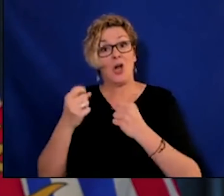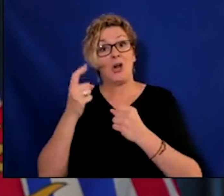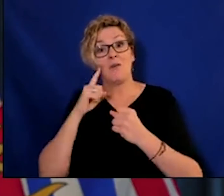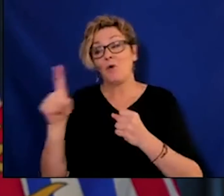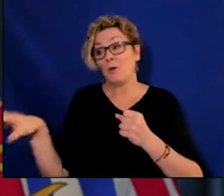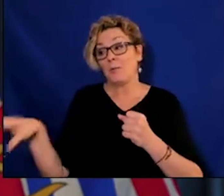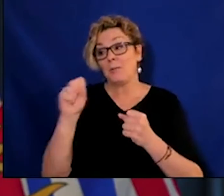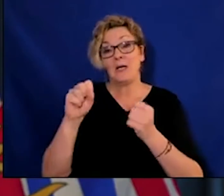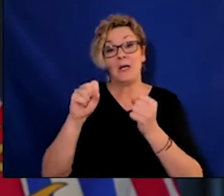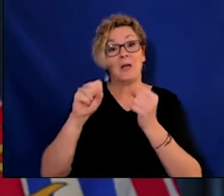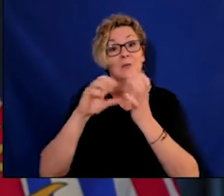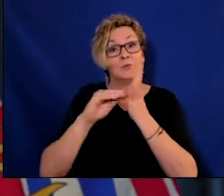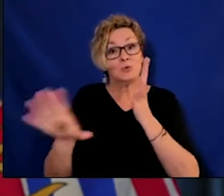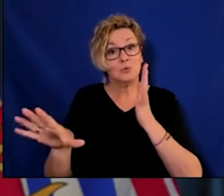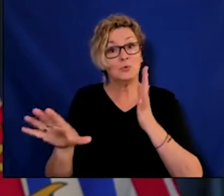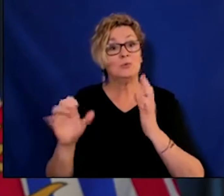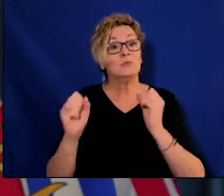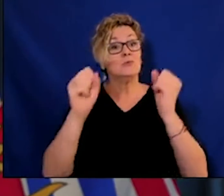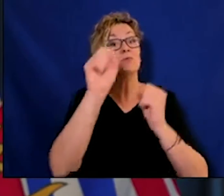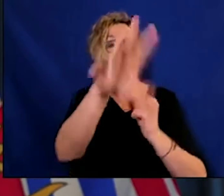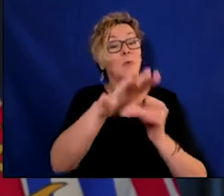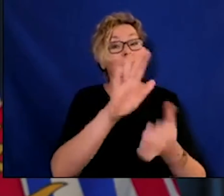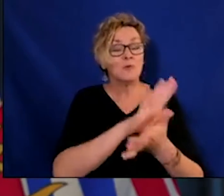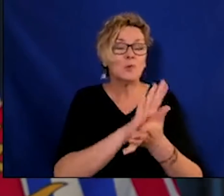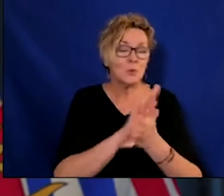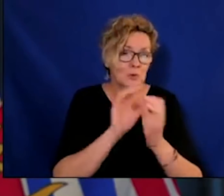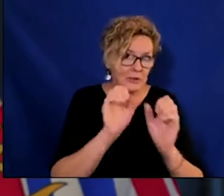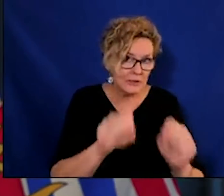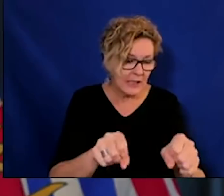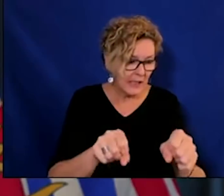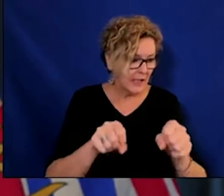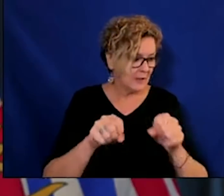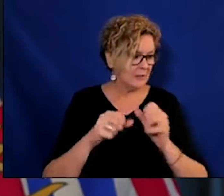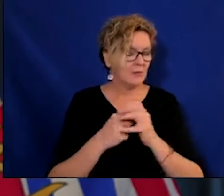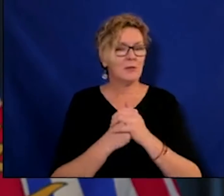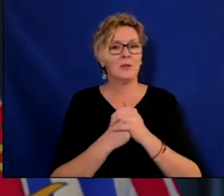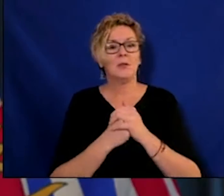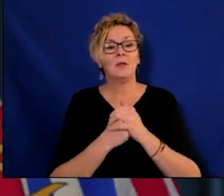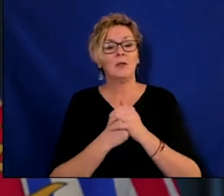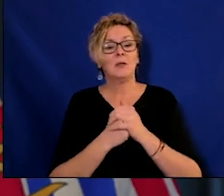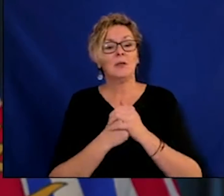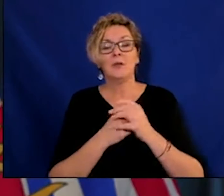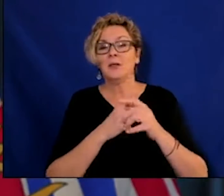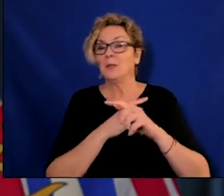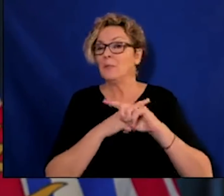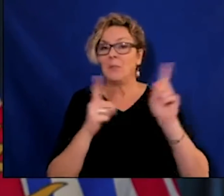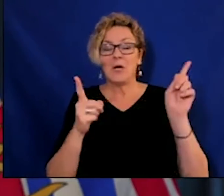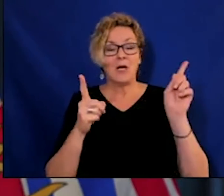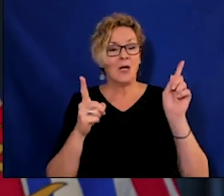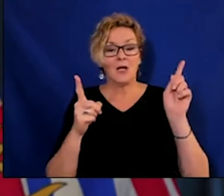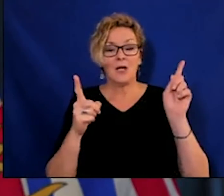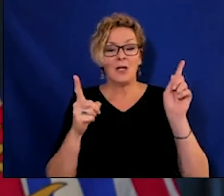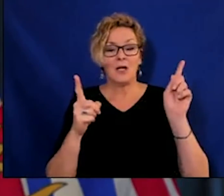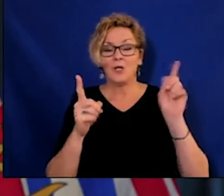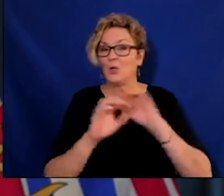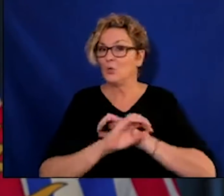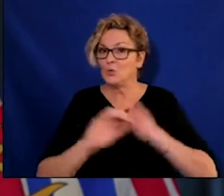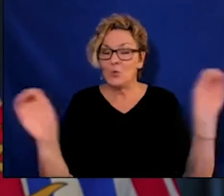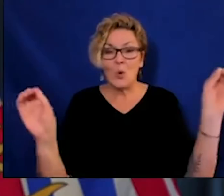mean is no hosting of gatherings, no dinner parties, no backyard barbecues, no play dates right